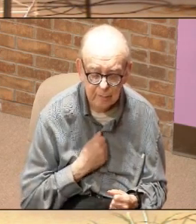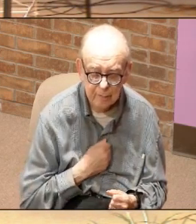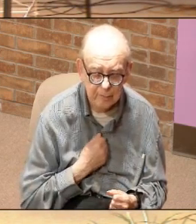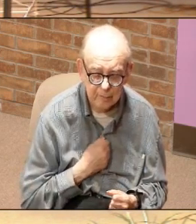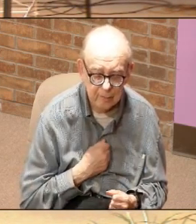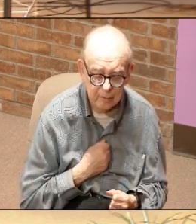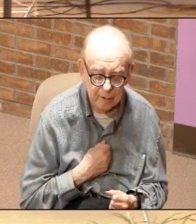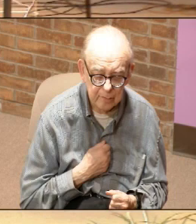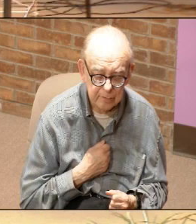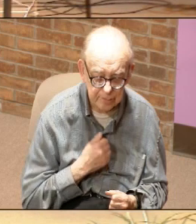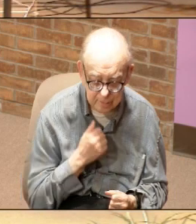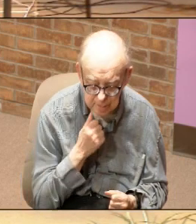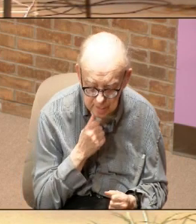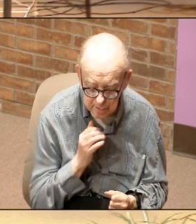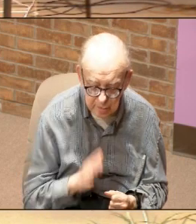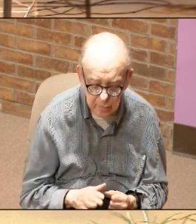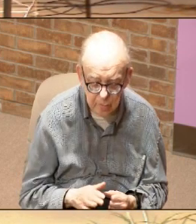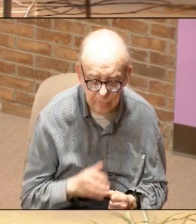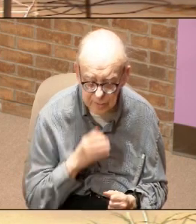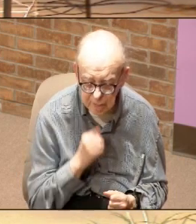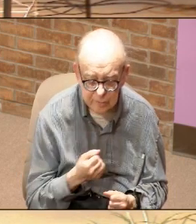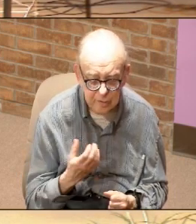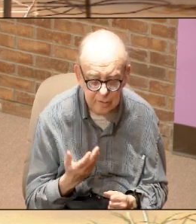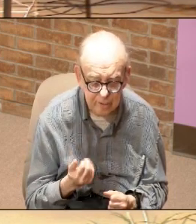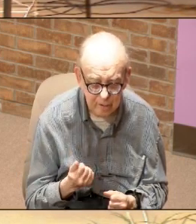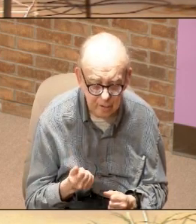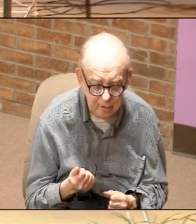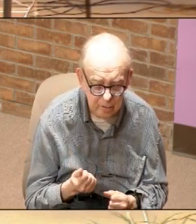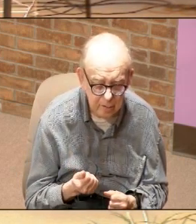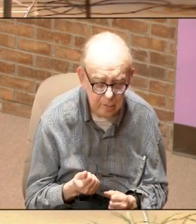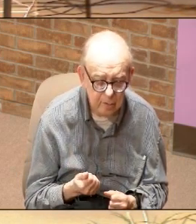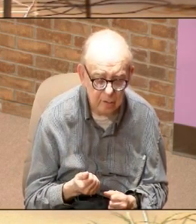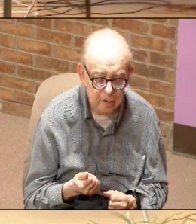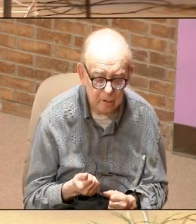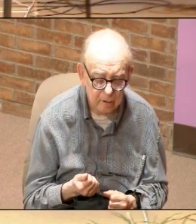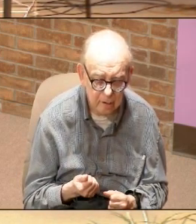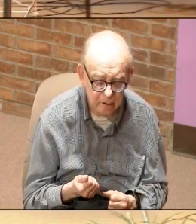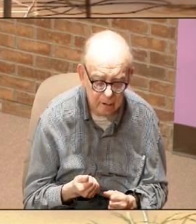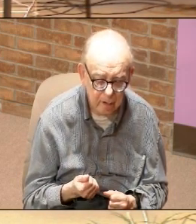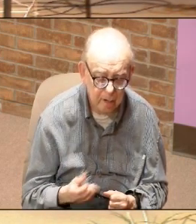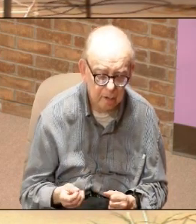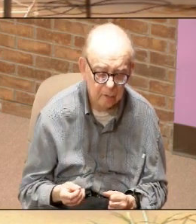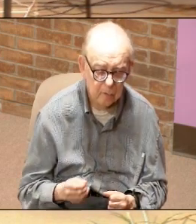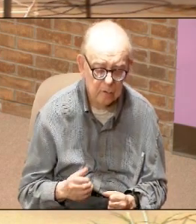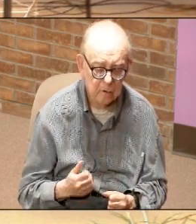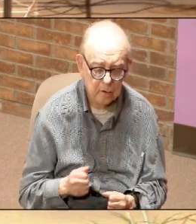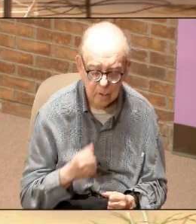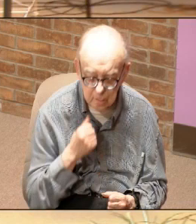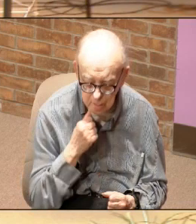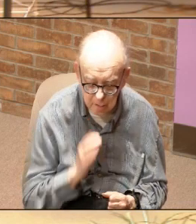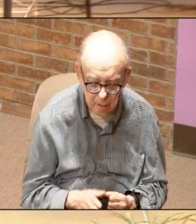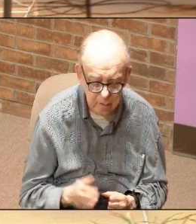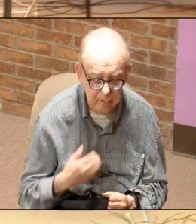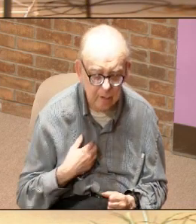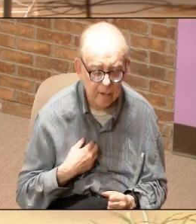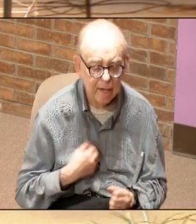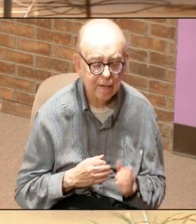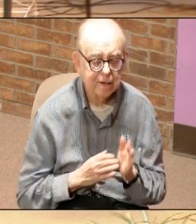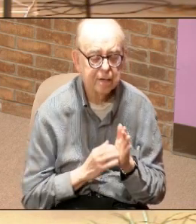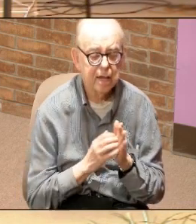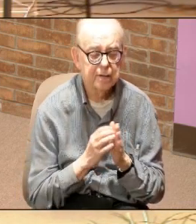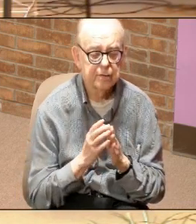was a 10-year-old little girl. That's what it was. It was a 10-year-old little girl. And the 10-year-old little girl had